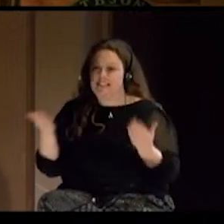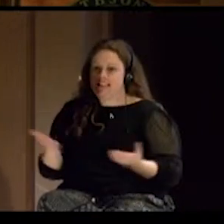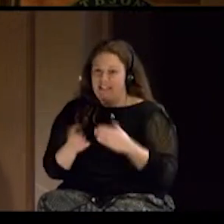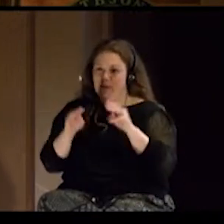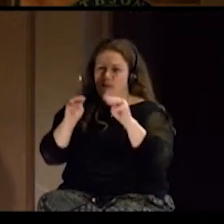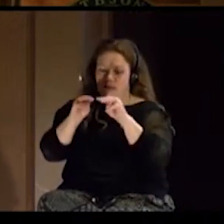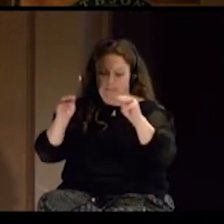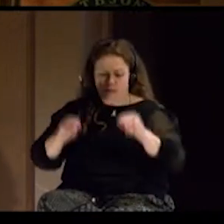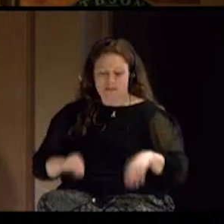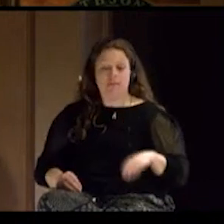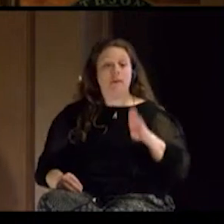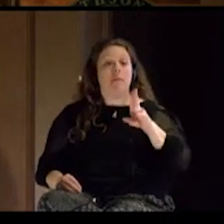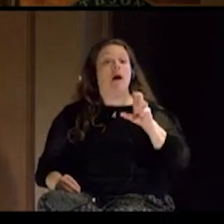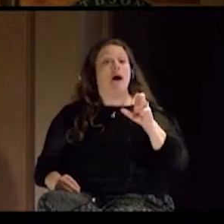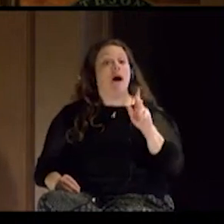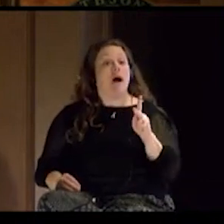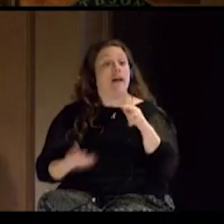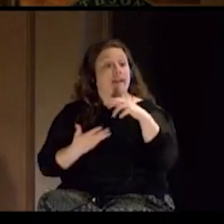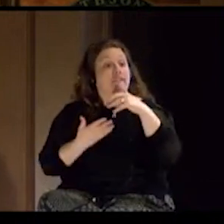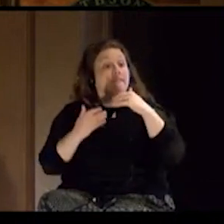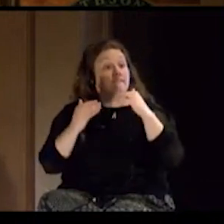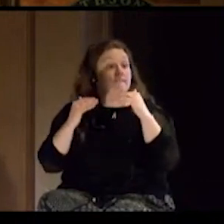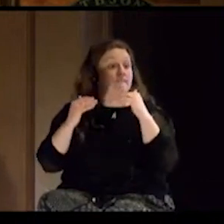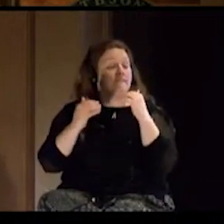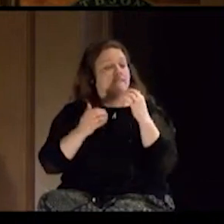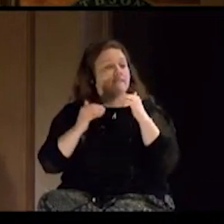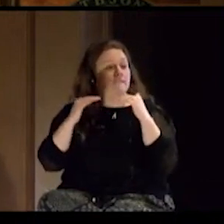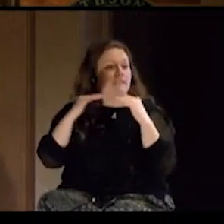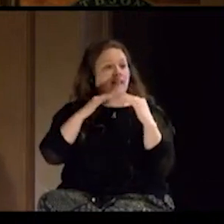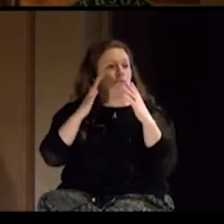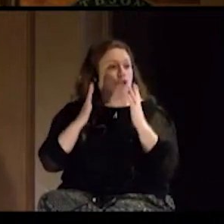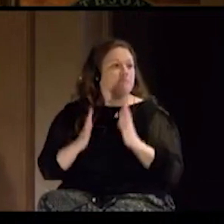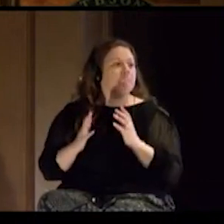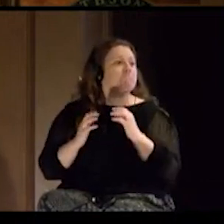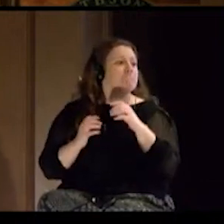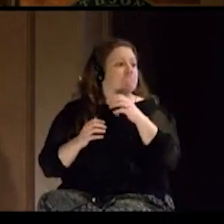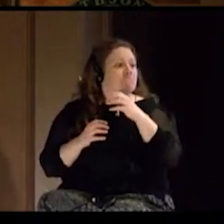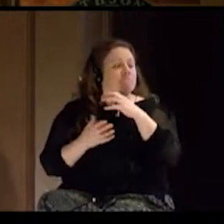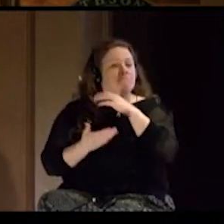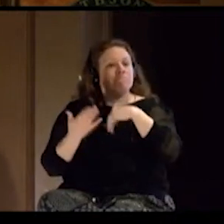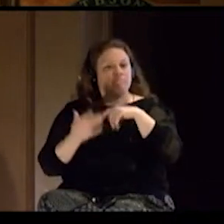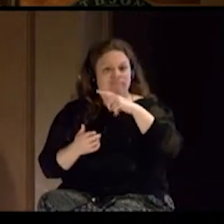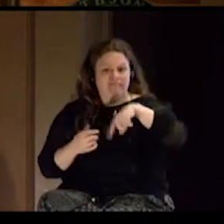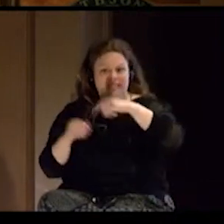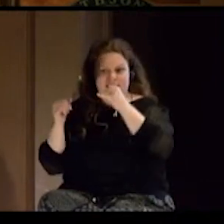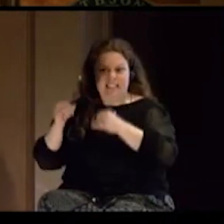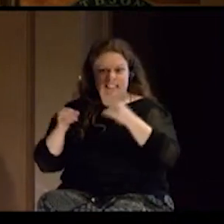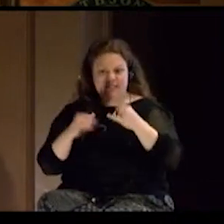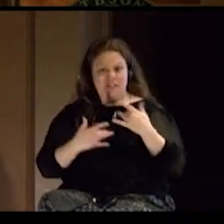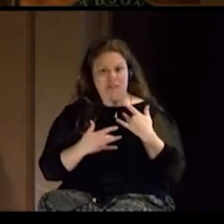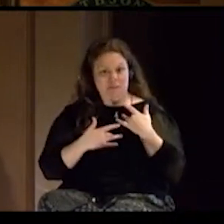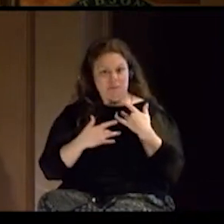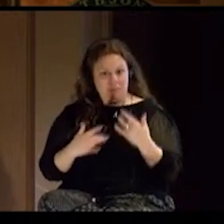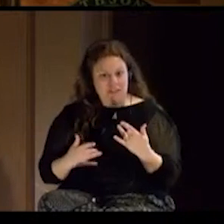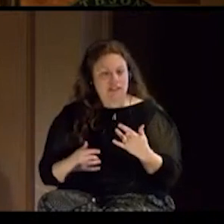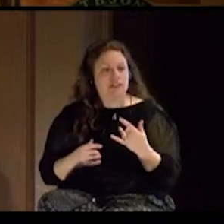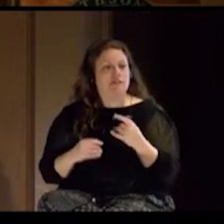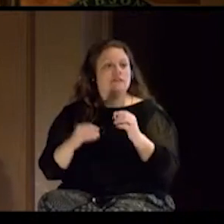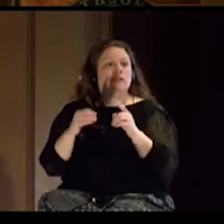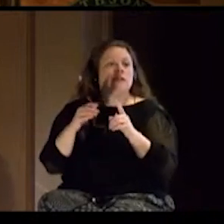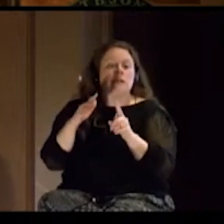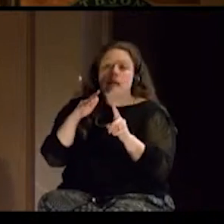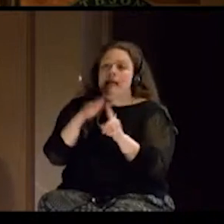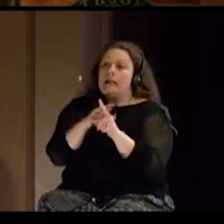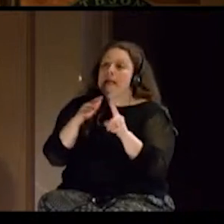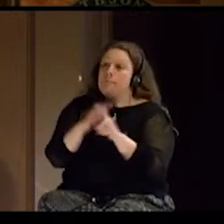Buck Fellowships are one of several long-standing fellowship programs here at the museum, and these individuals are typically emerging